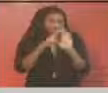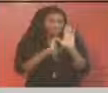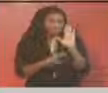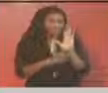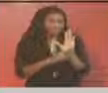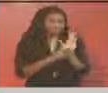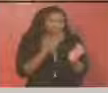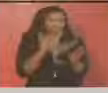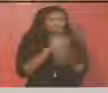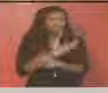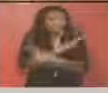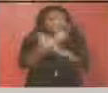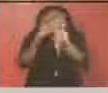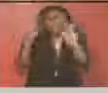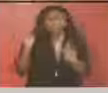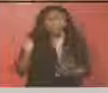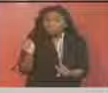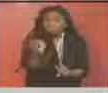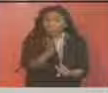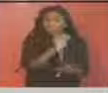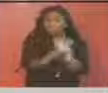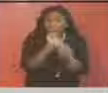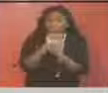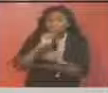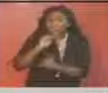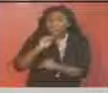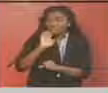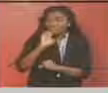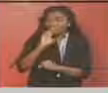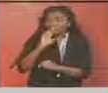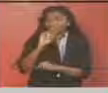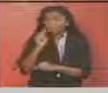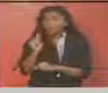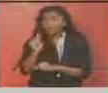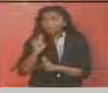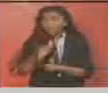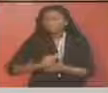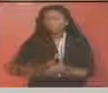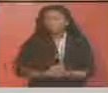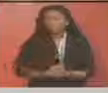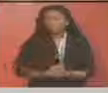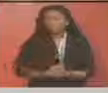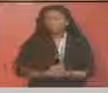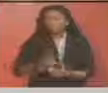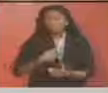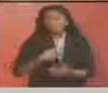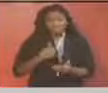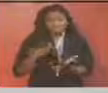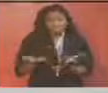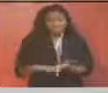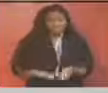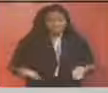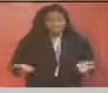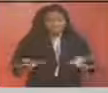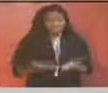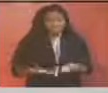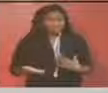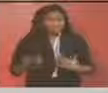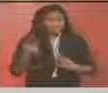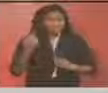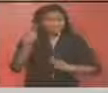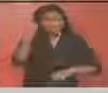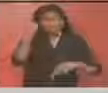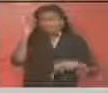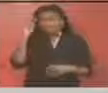of the media and to all those listening and viewing. My purpose here this morning is